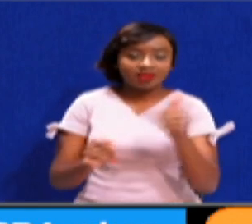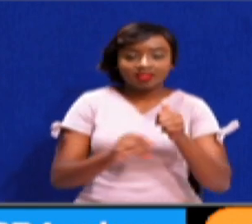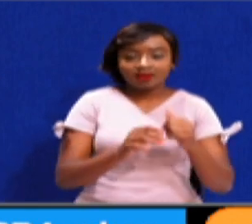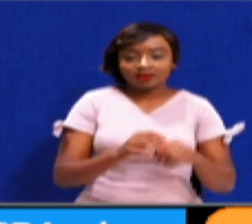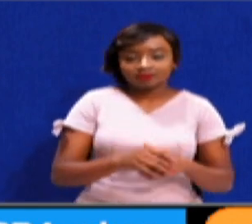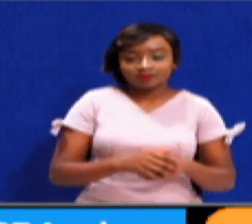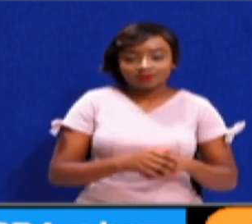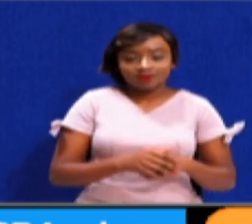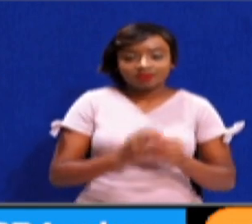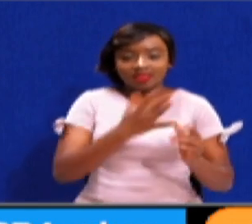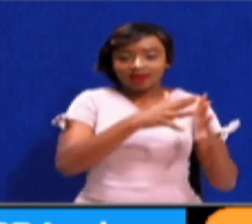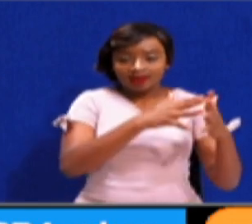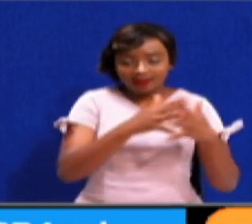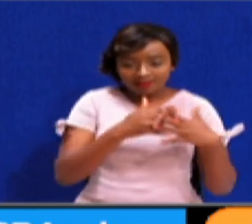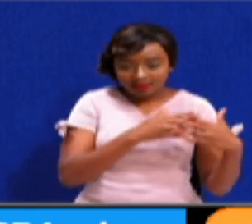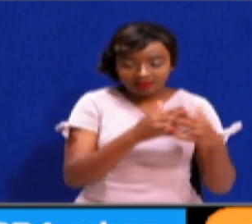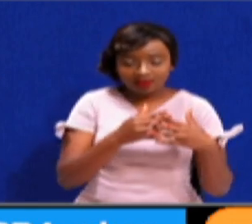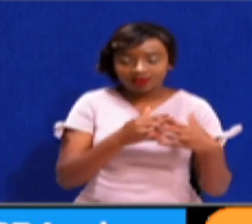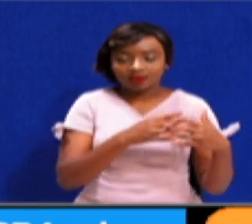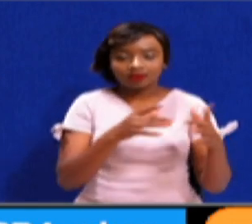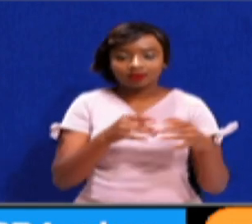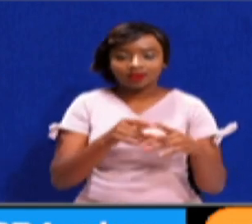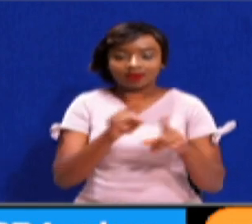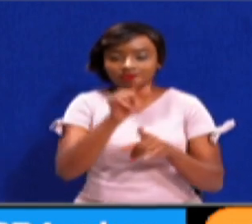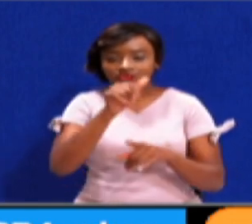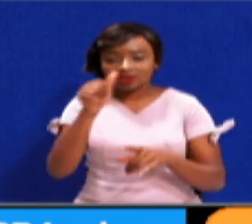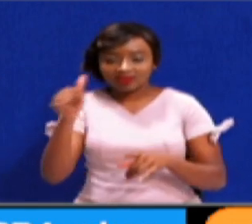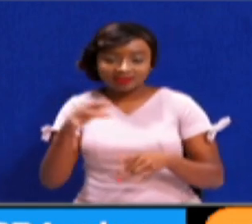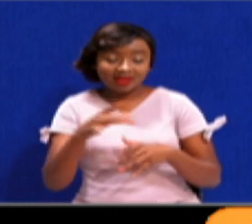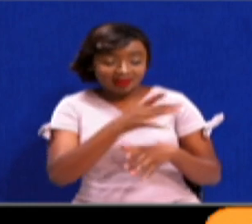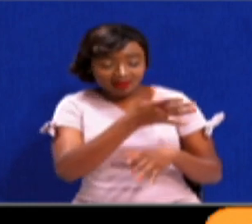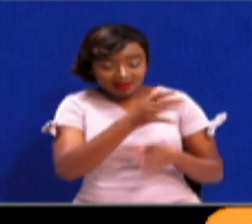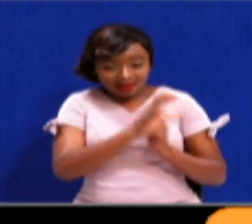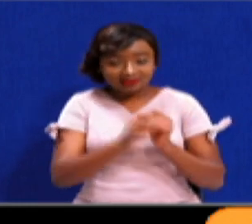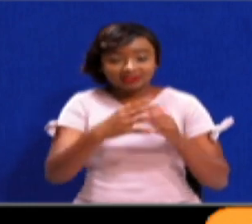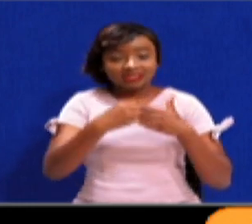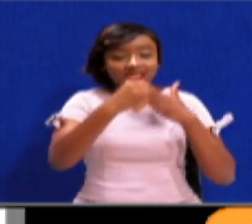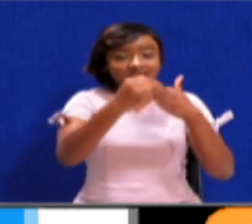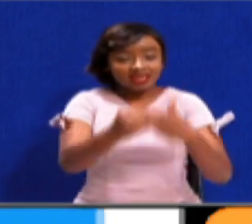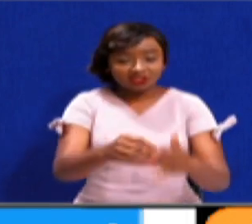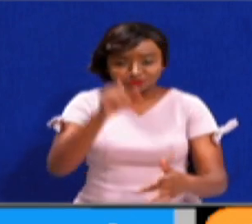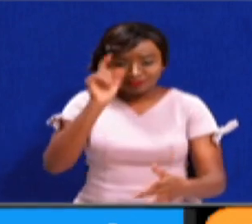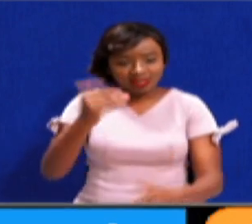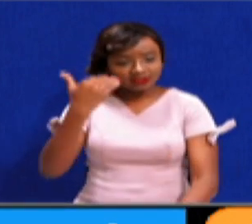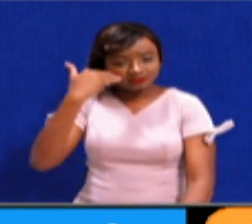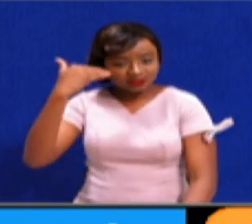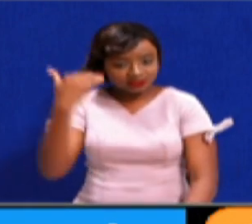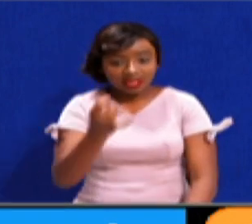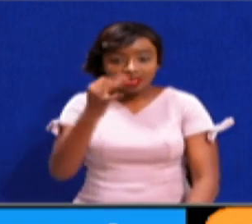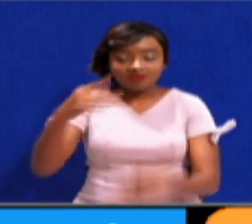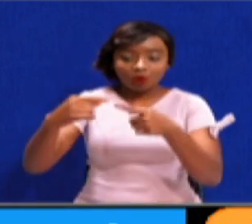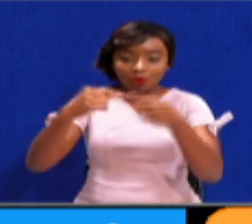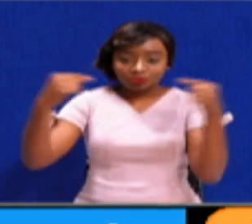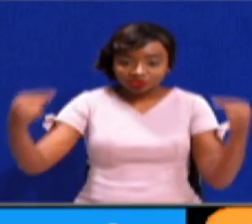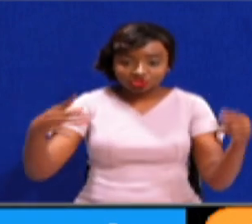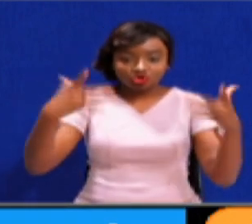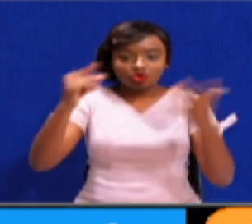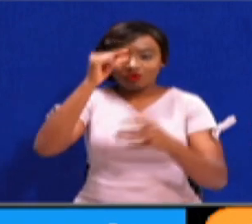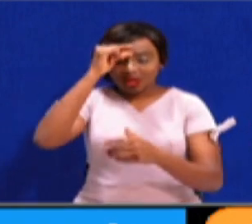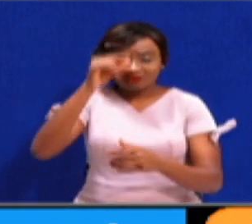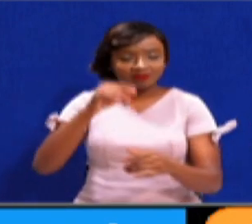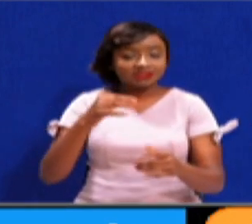does, maybe in countries like the US and the ancient Rome that you're talking about, leadership is supposed to thrive. It's supposed to stand out, whether it's opposition or whether it's in the